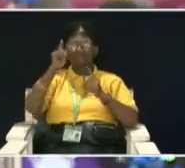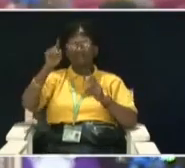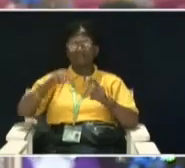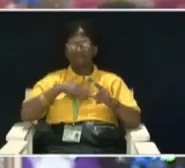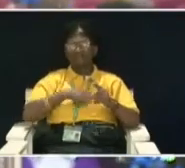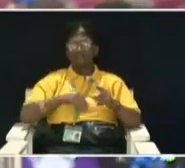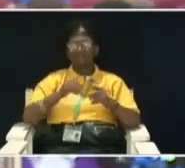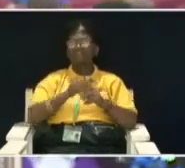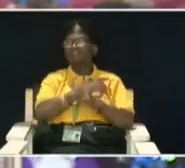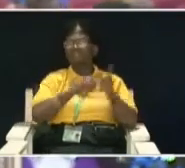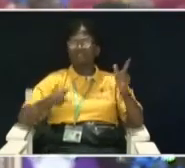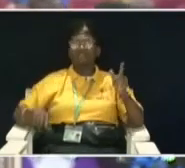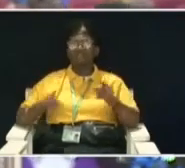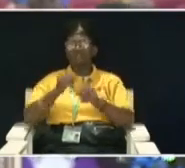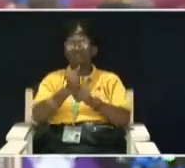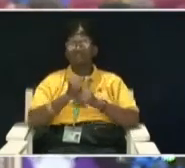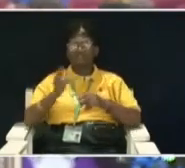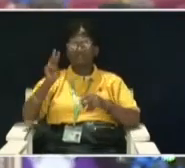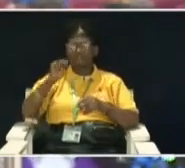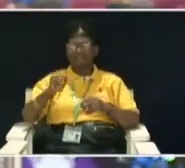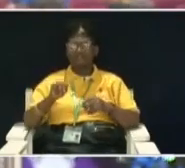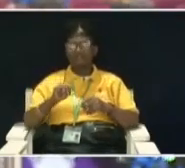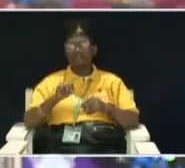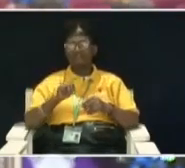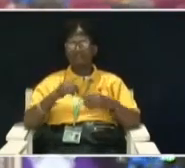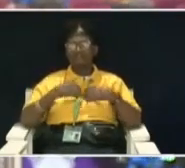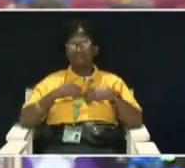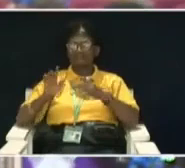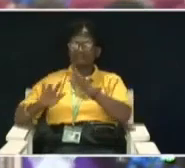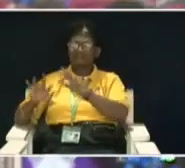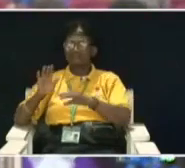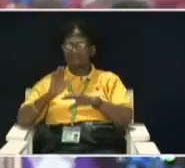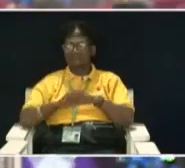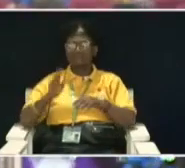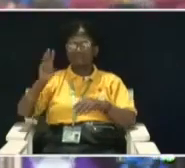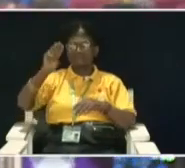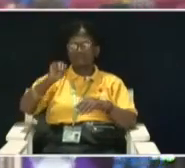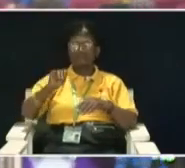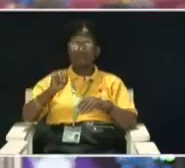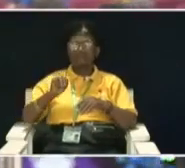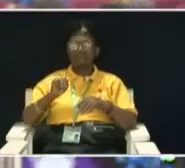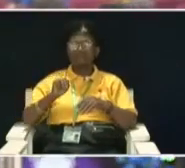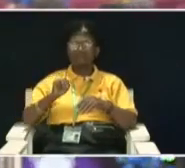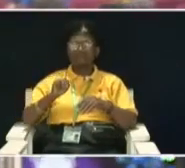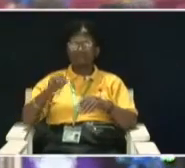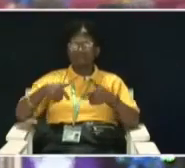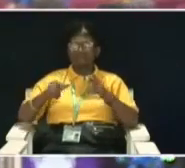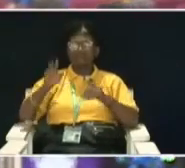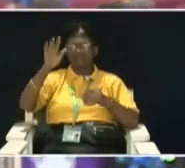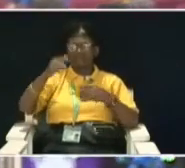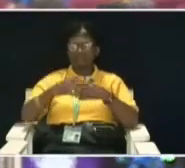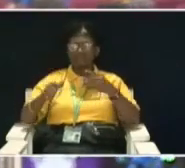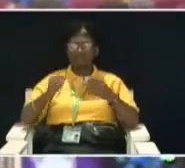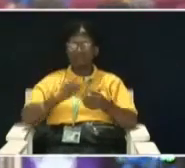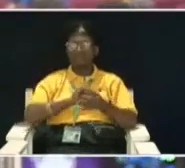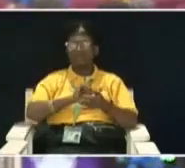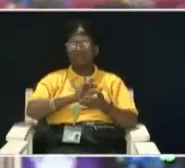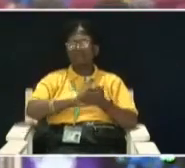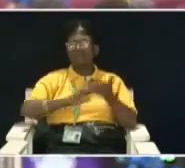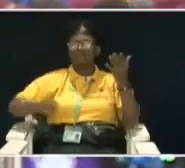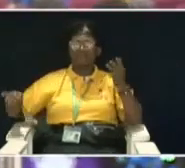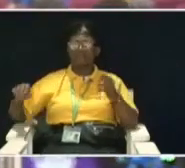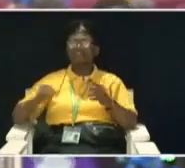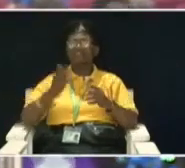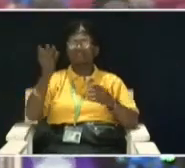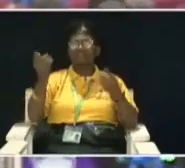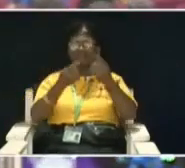Lord, receive them. Have mercy on them. Let your blood wipe away their